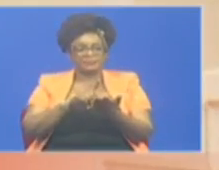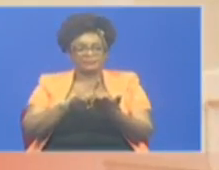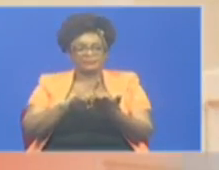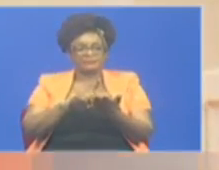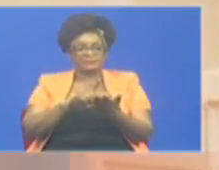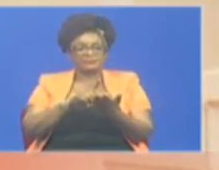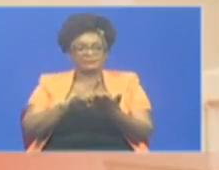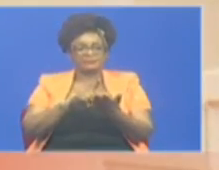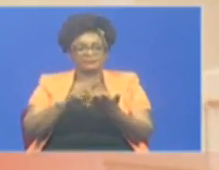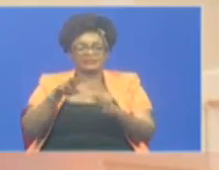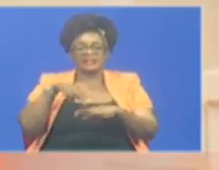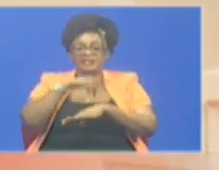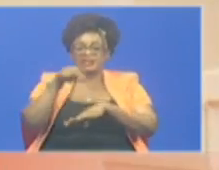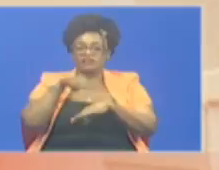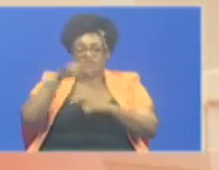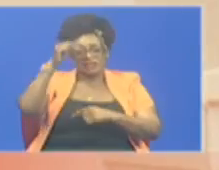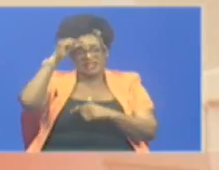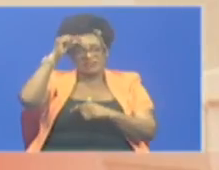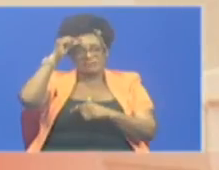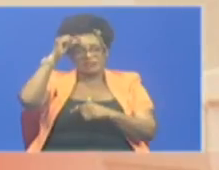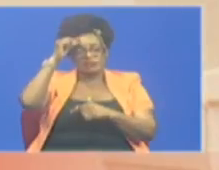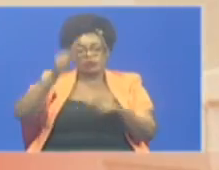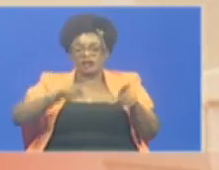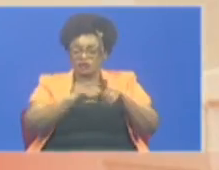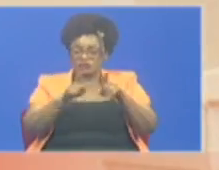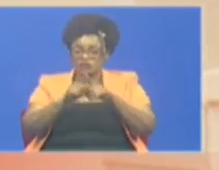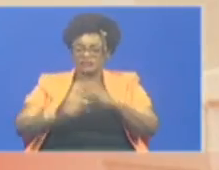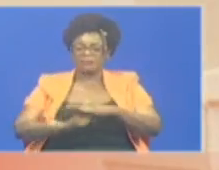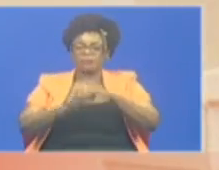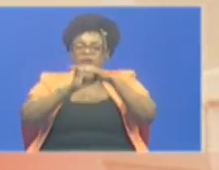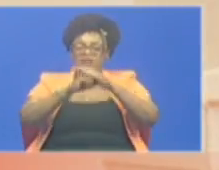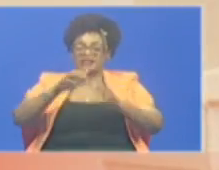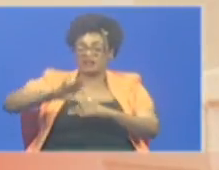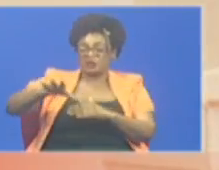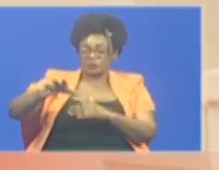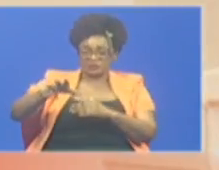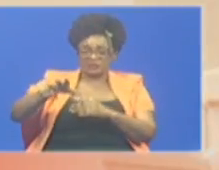The national government will also support the county's response